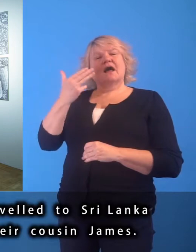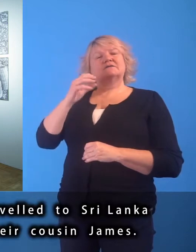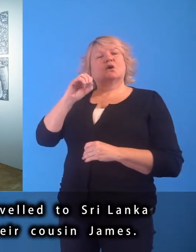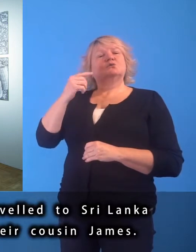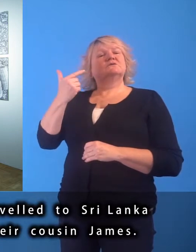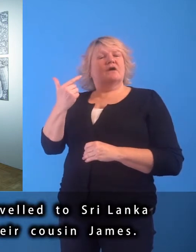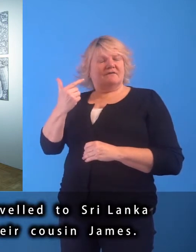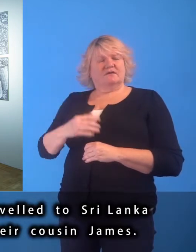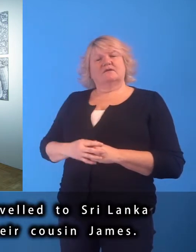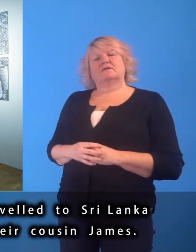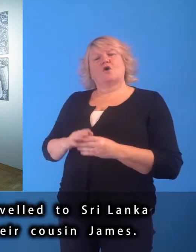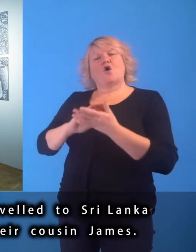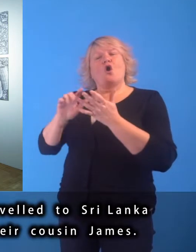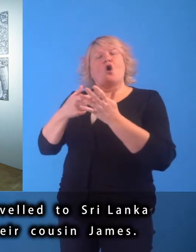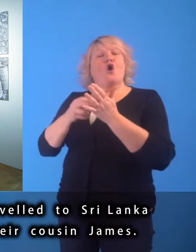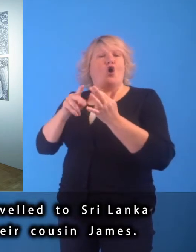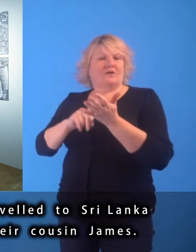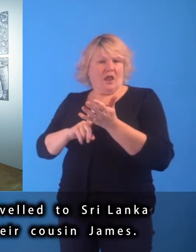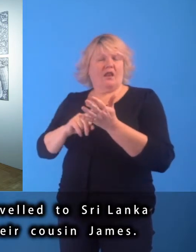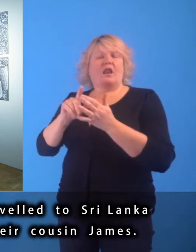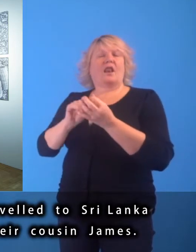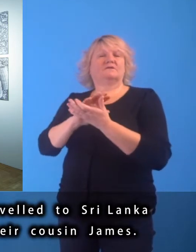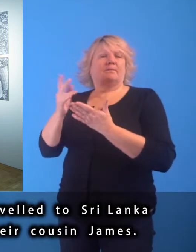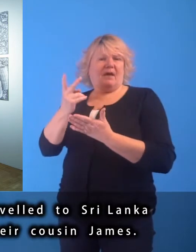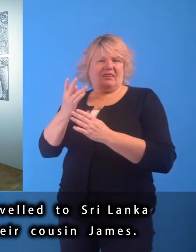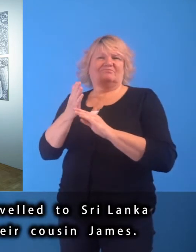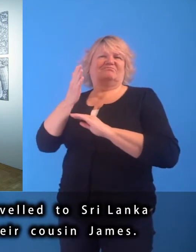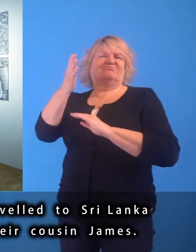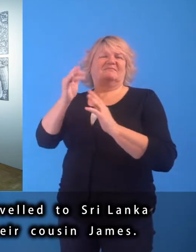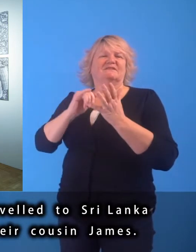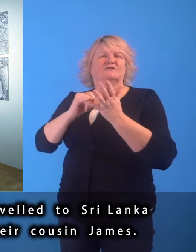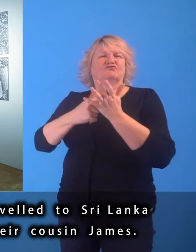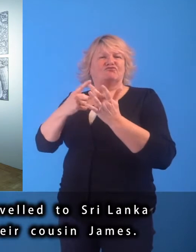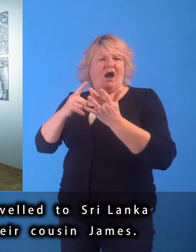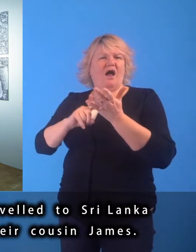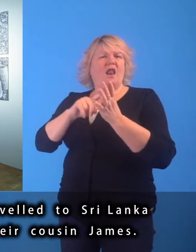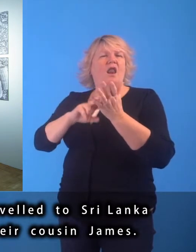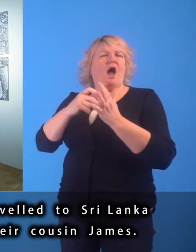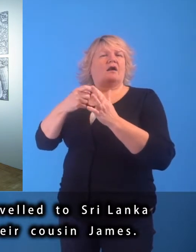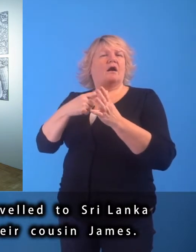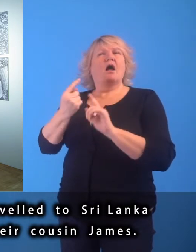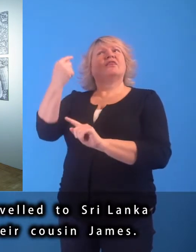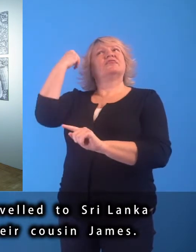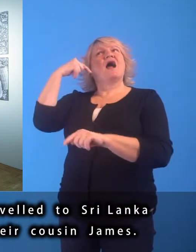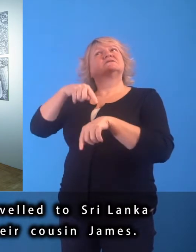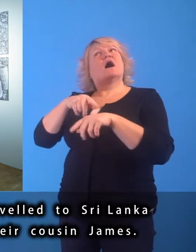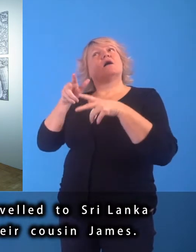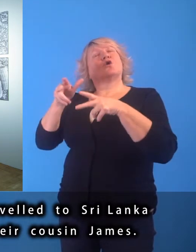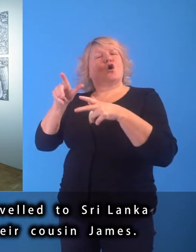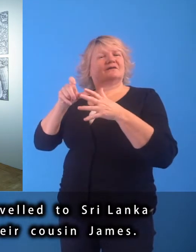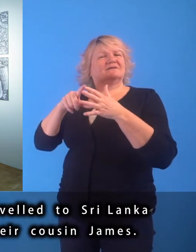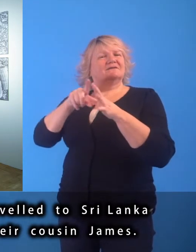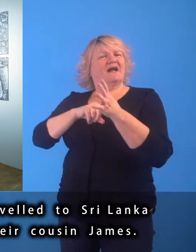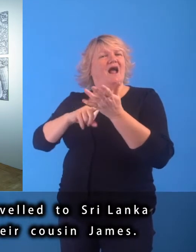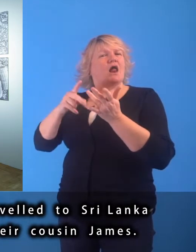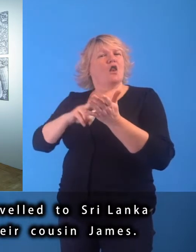In 1907, Hornel and Elizabeth travelled to Sri Lanka, then called Ceylon, to visit their